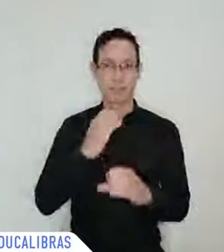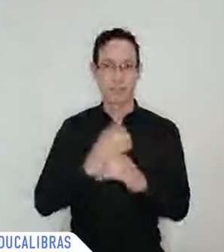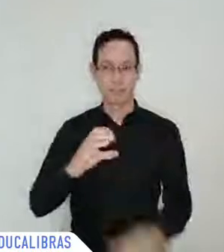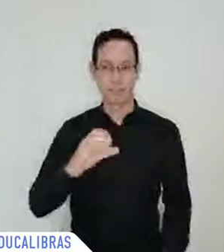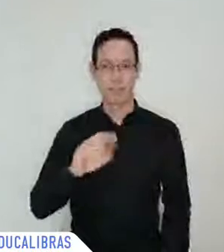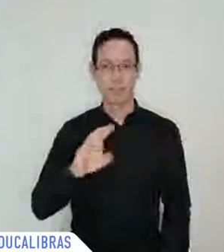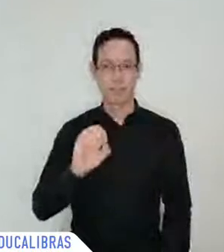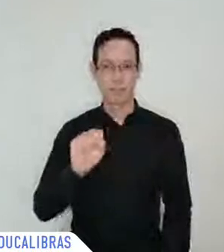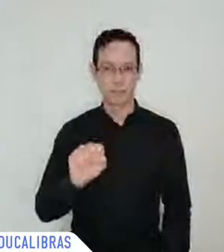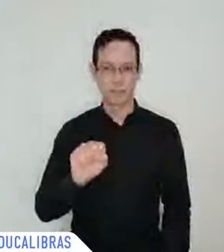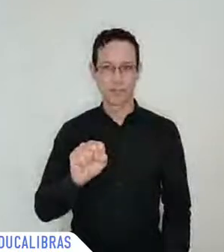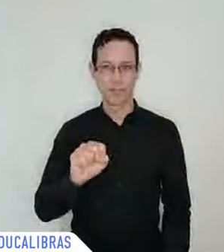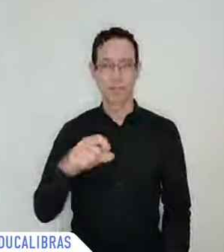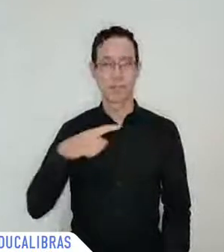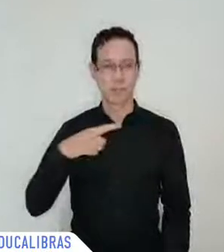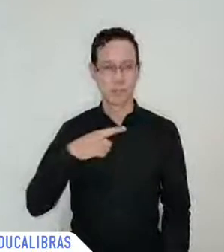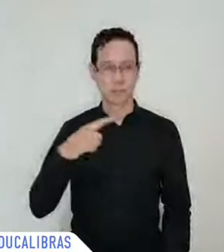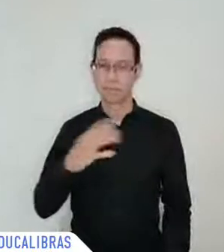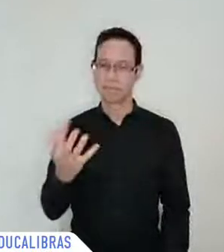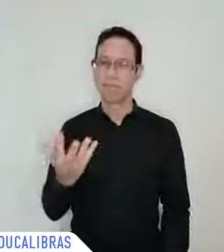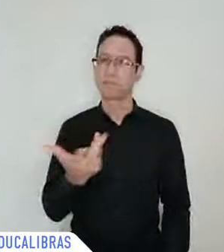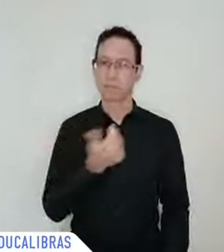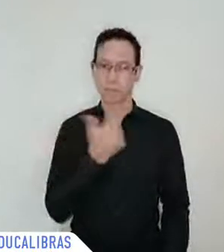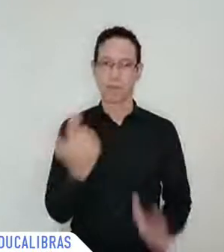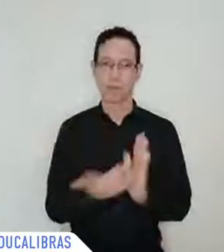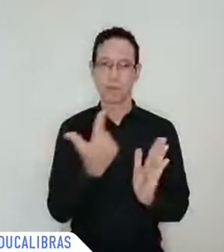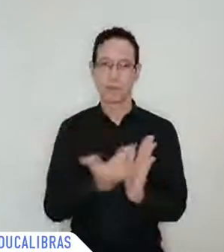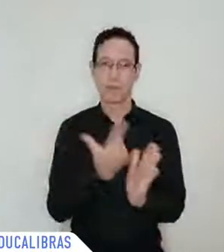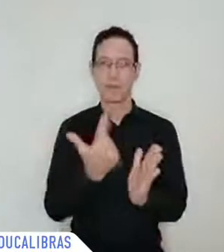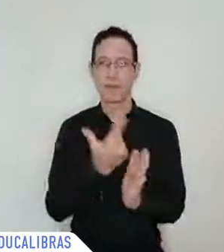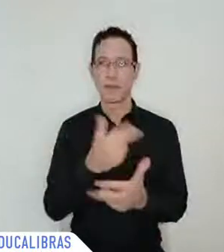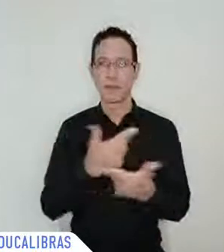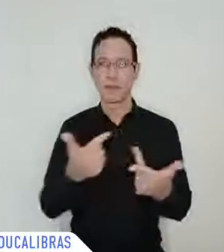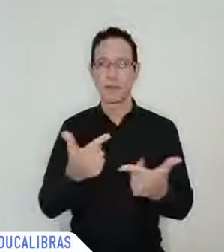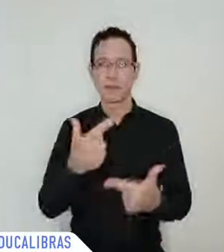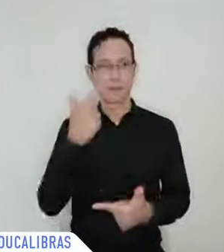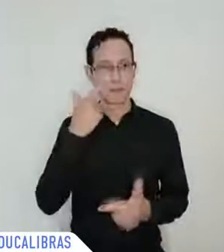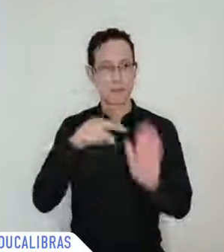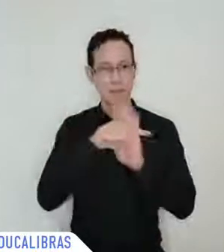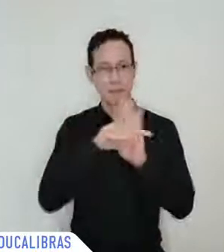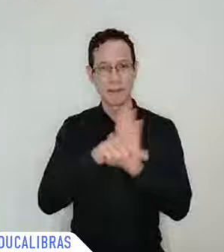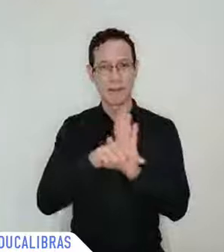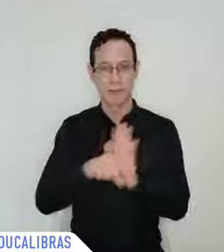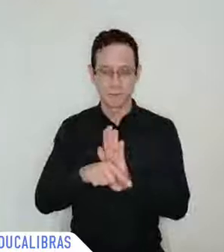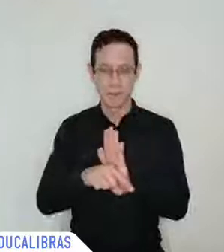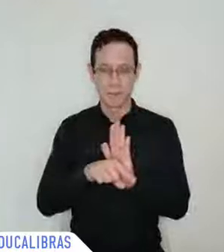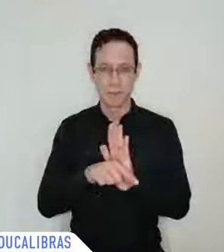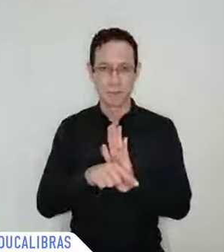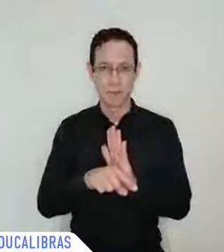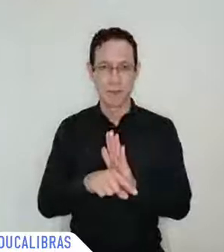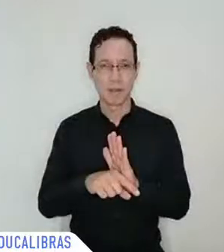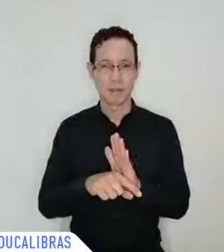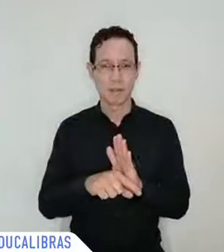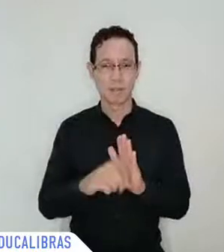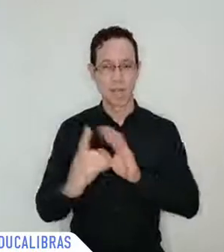care, how much I care about all of you. I'd like to recommend a fantastic